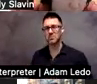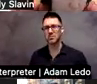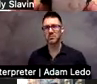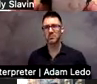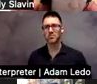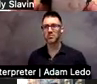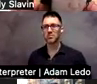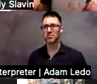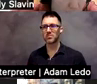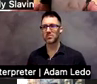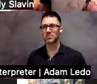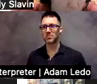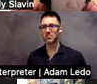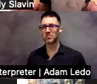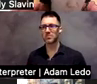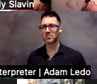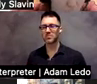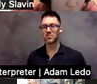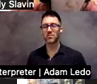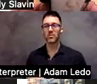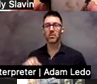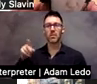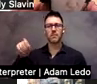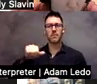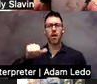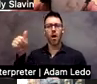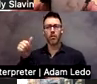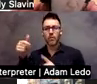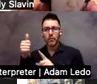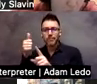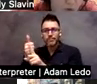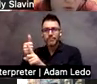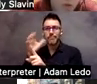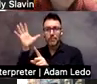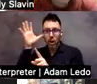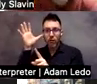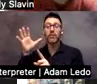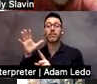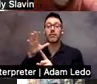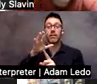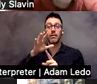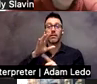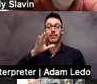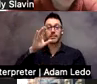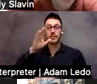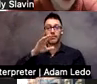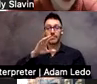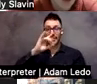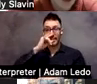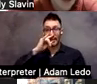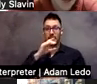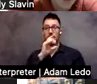Let's see. We have another who is a parent to a 29-year-old in Connecticut, who is also a physical therapist at